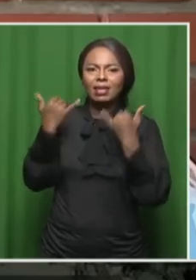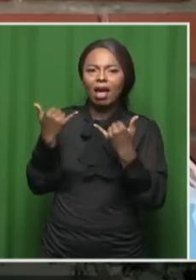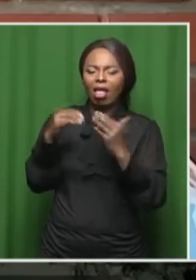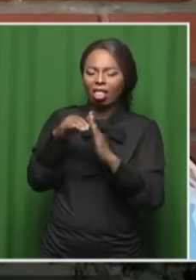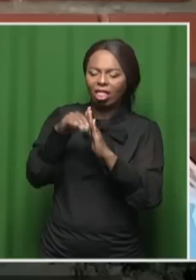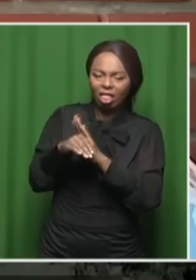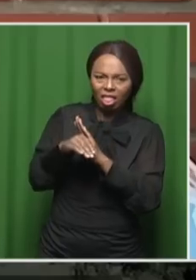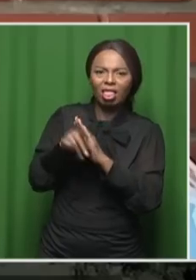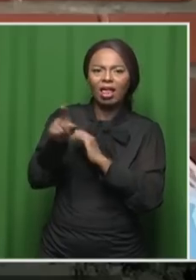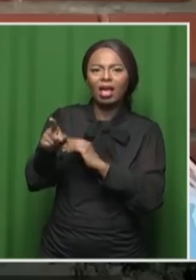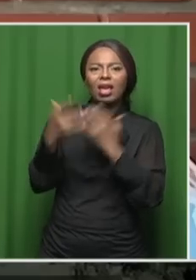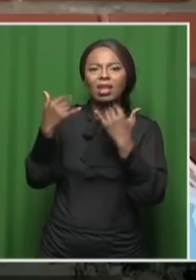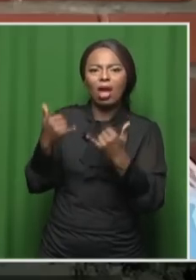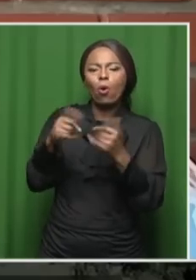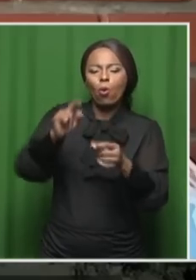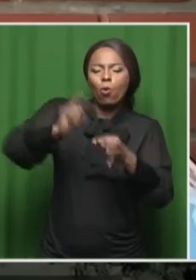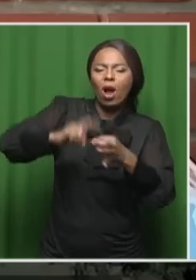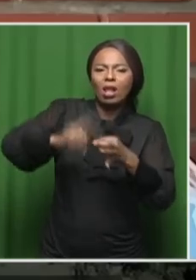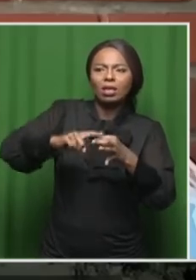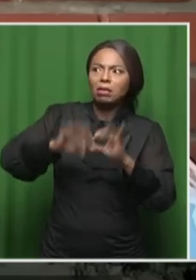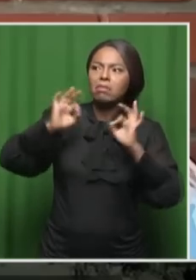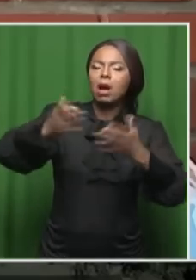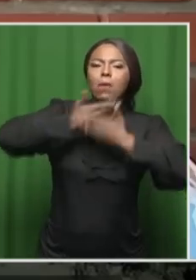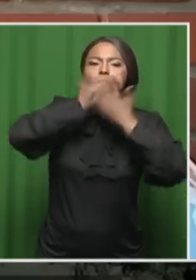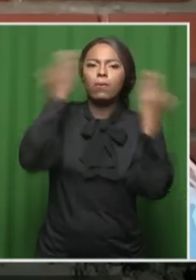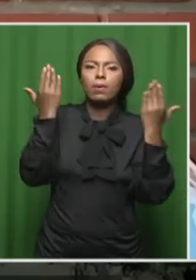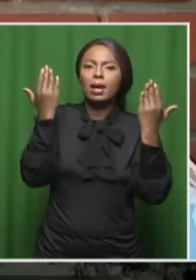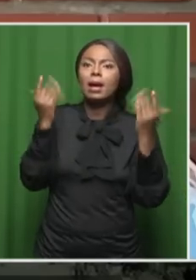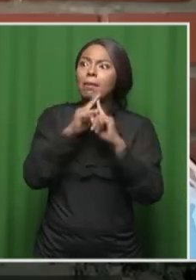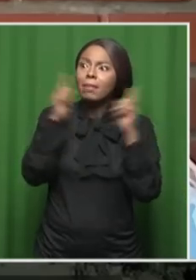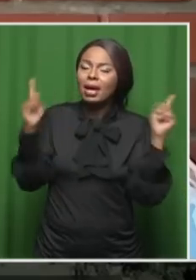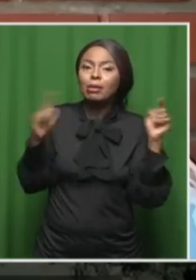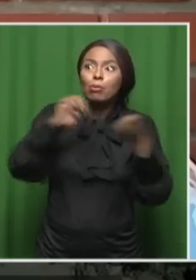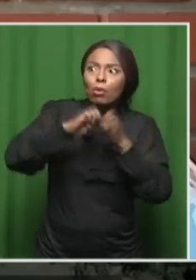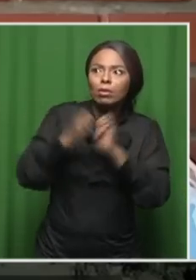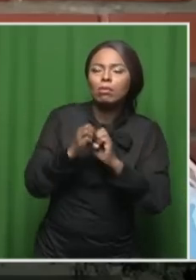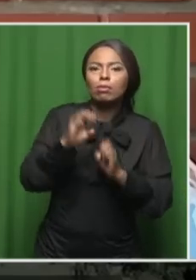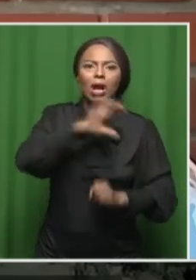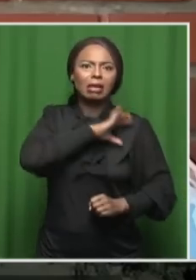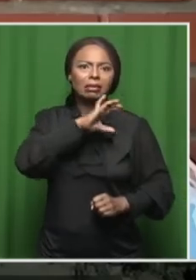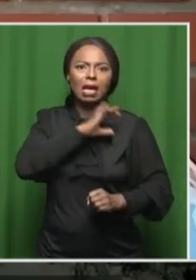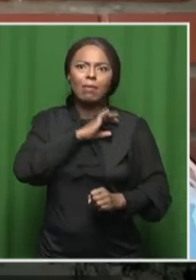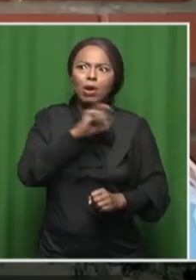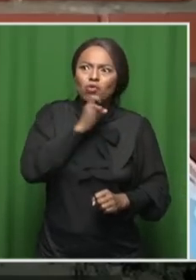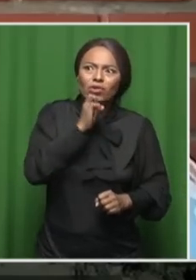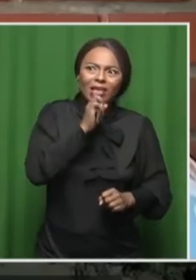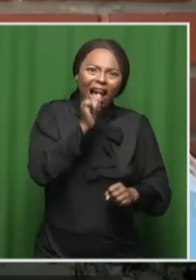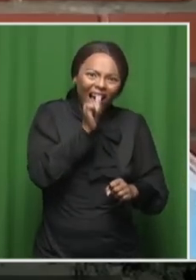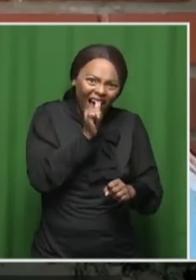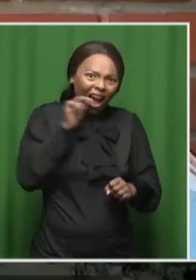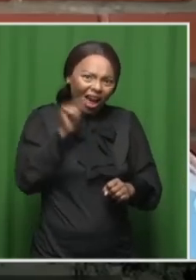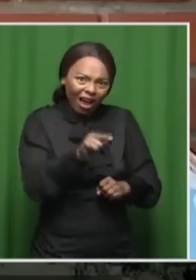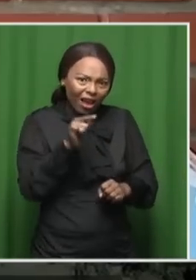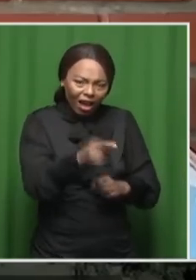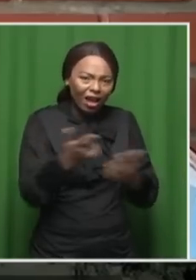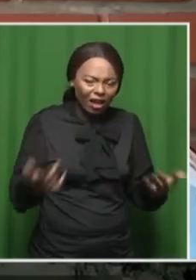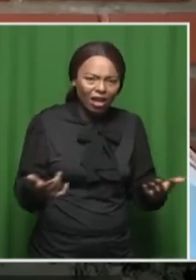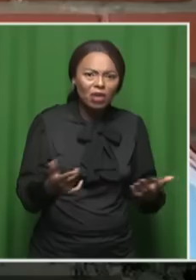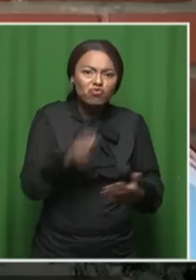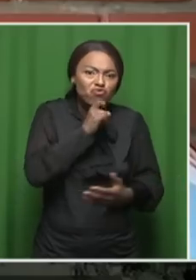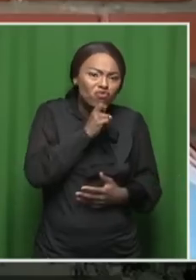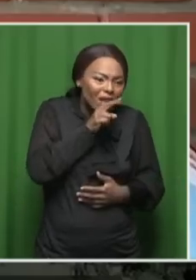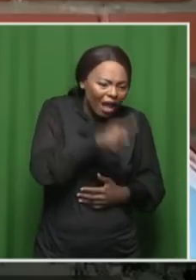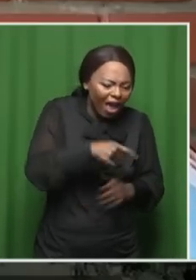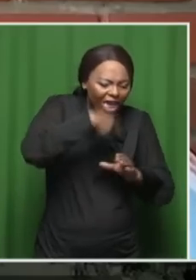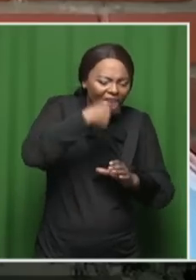the quality, and hence people have been consuming these products. How long? How long have South Africans been consuming these